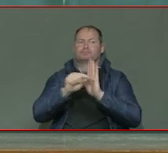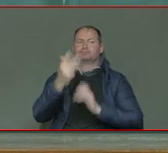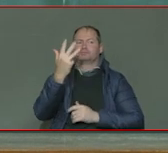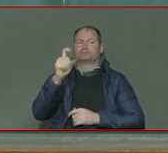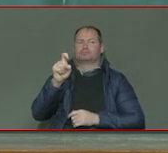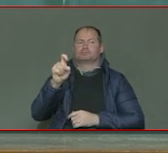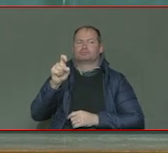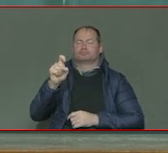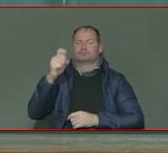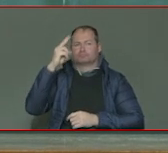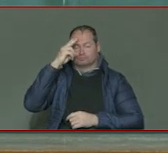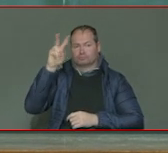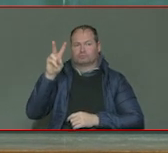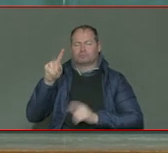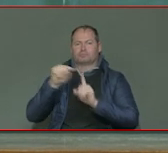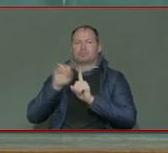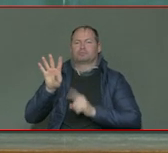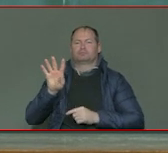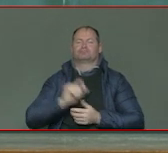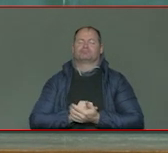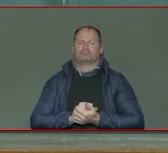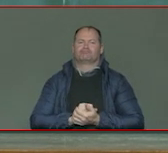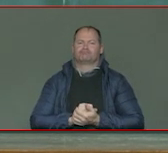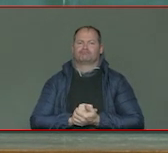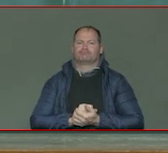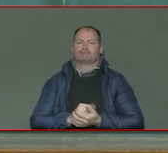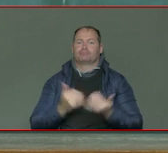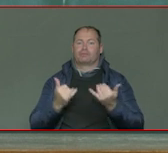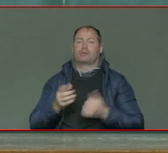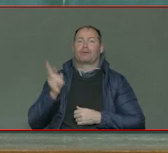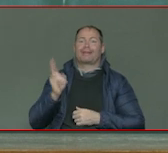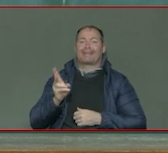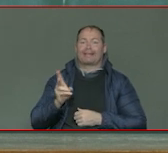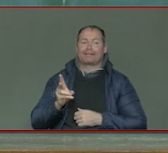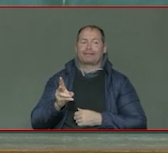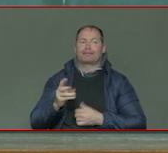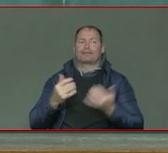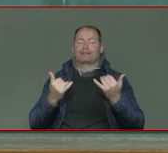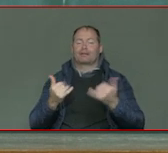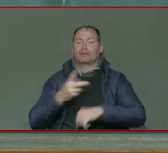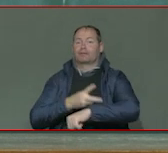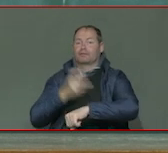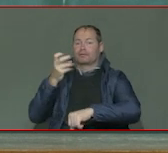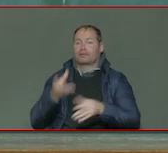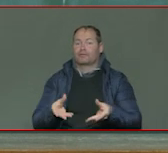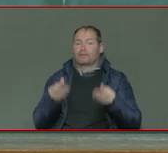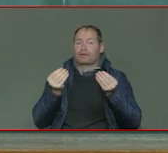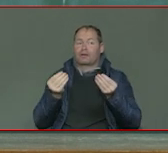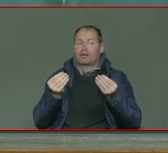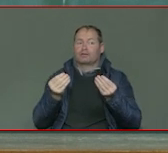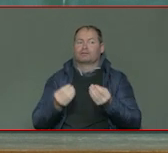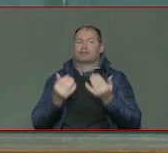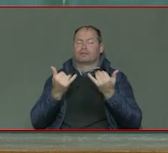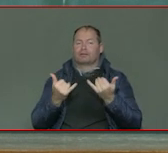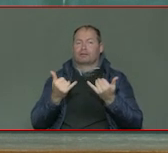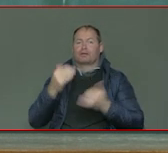4. Are you happy with that? I repeat, to find the derivative of this, we say